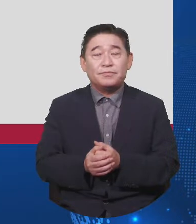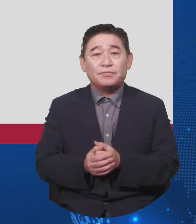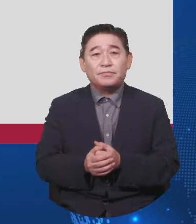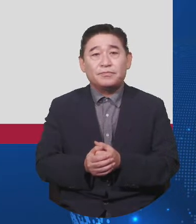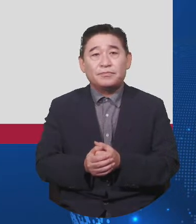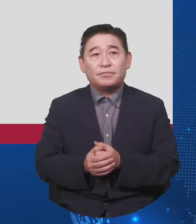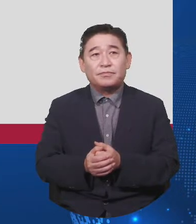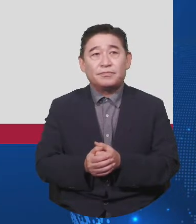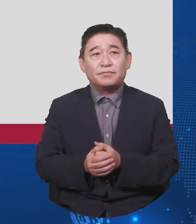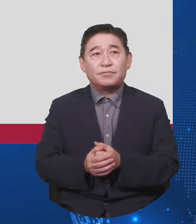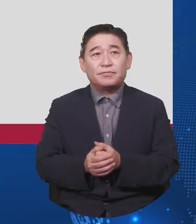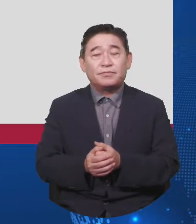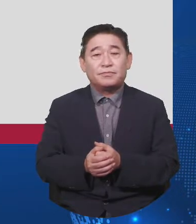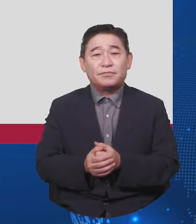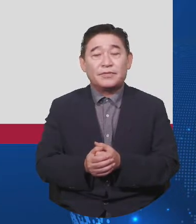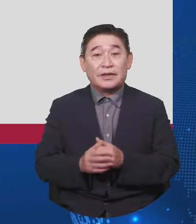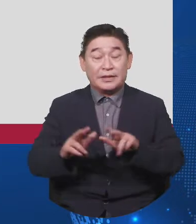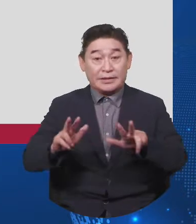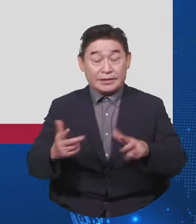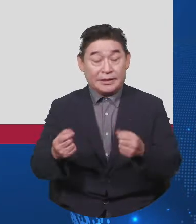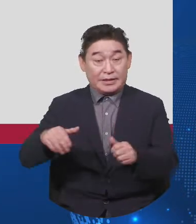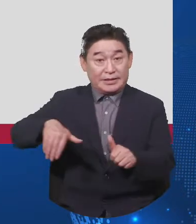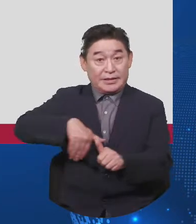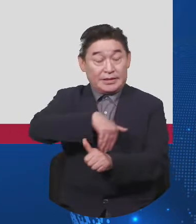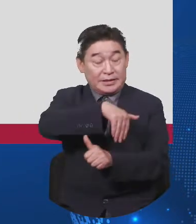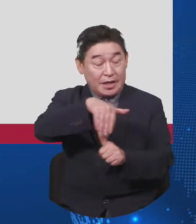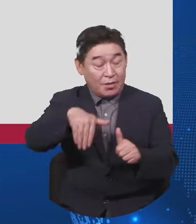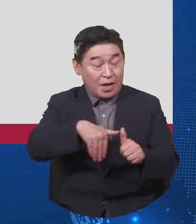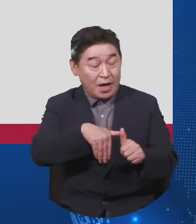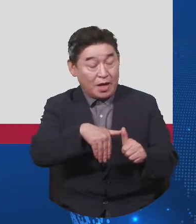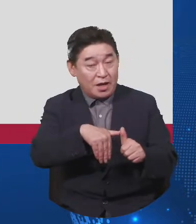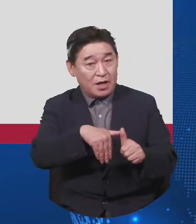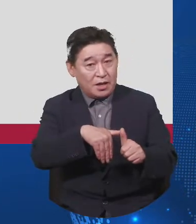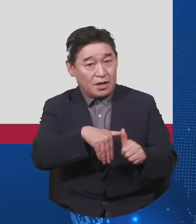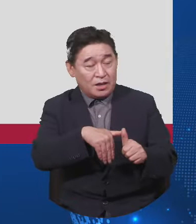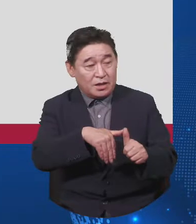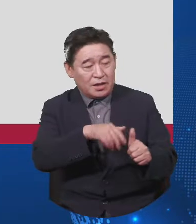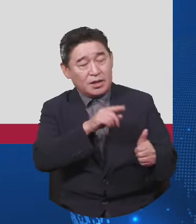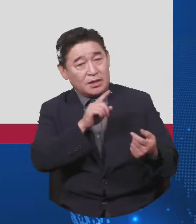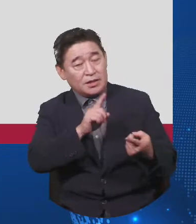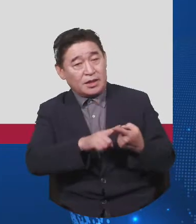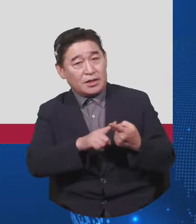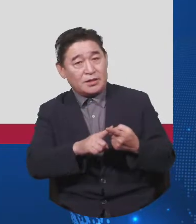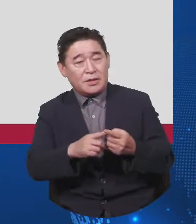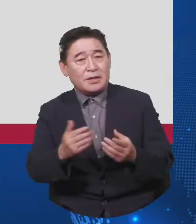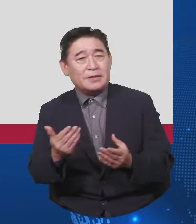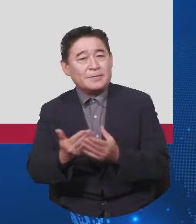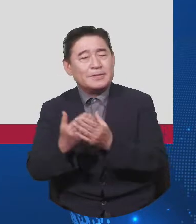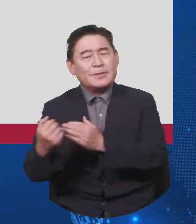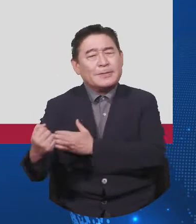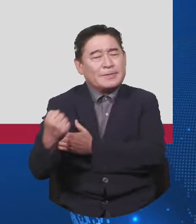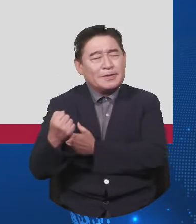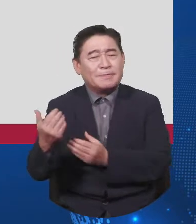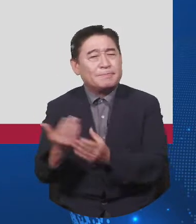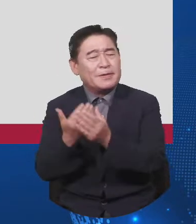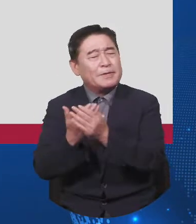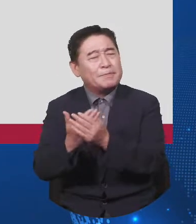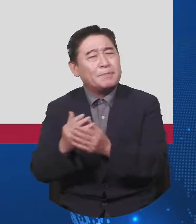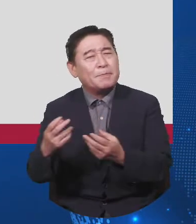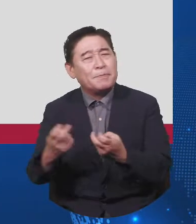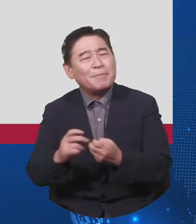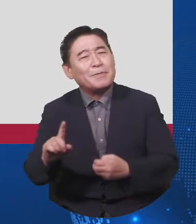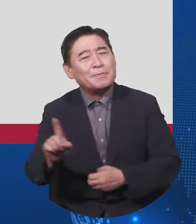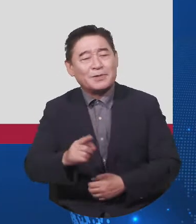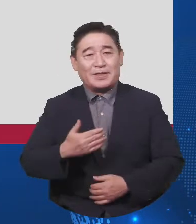for the development cooperation system. First of all, and I think we had a number of great illustrations in this